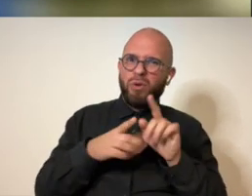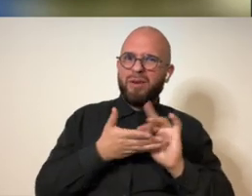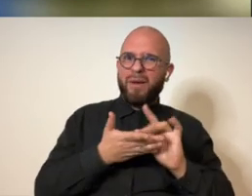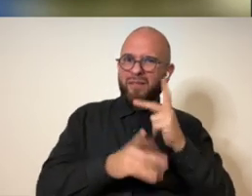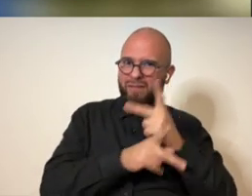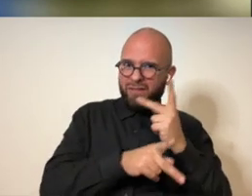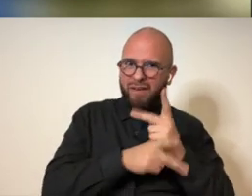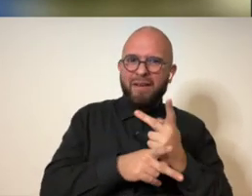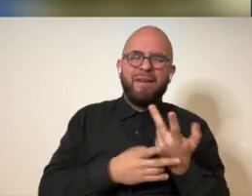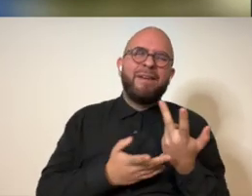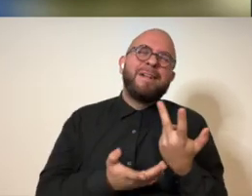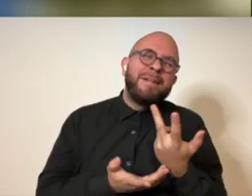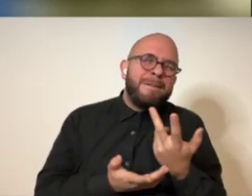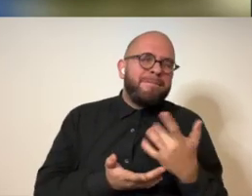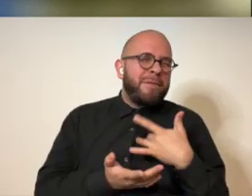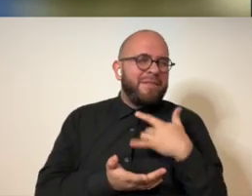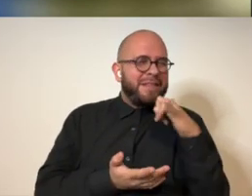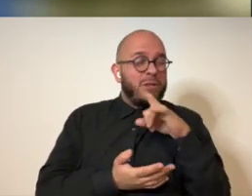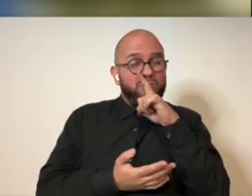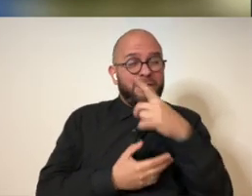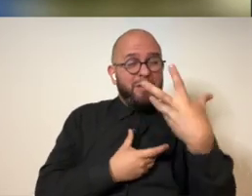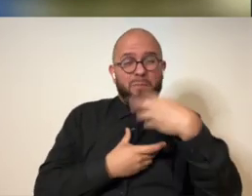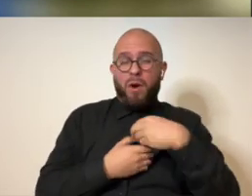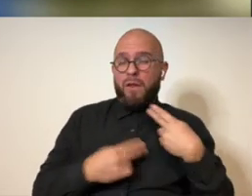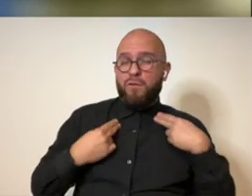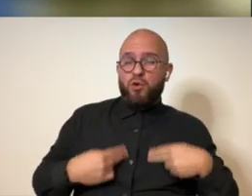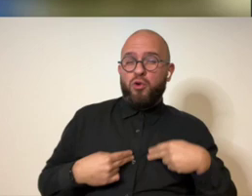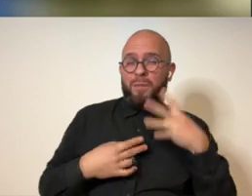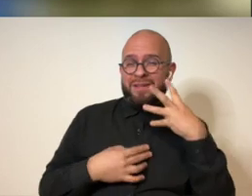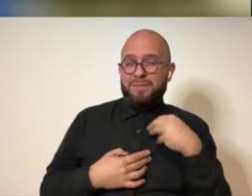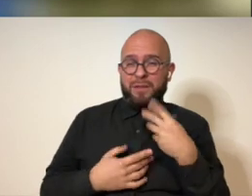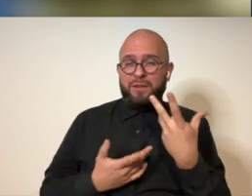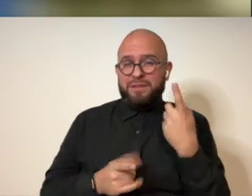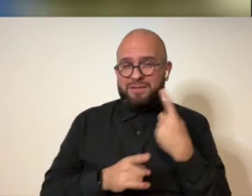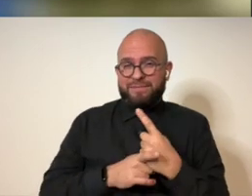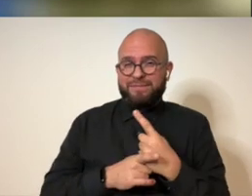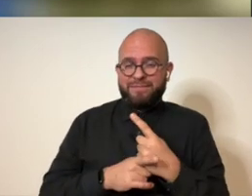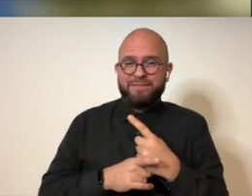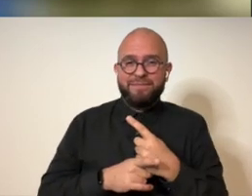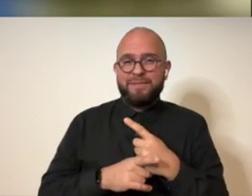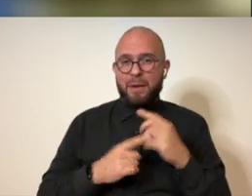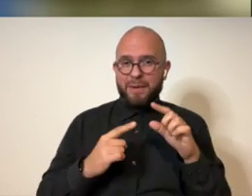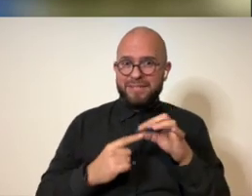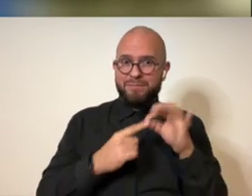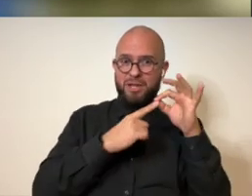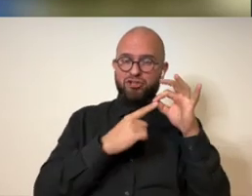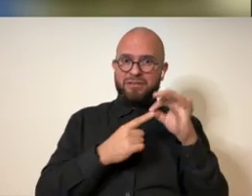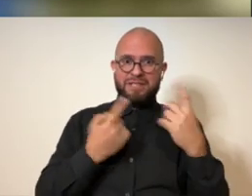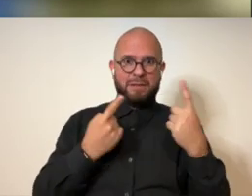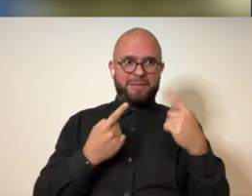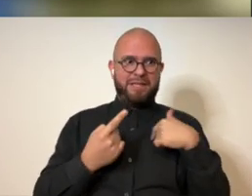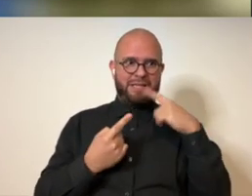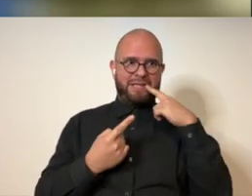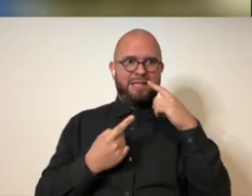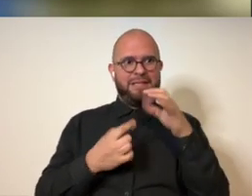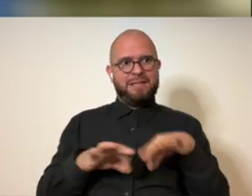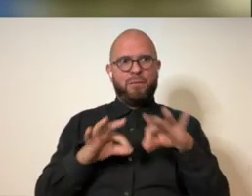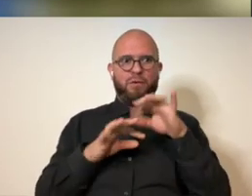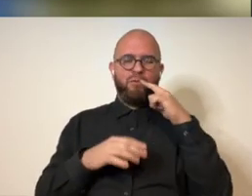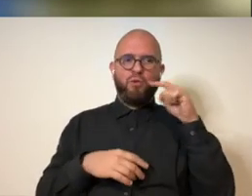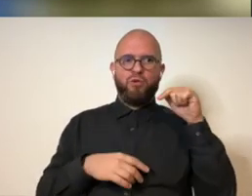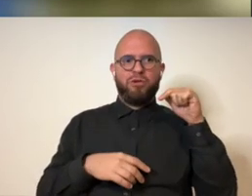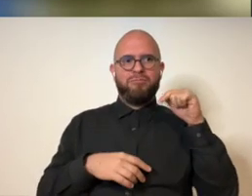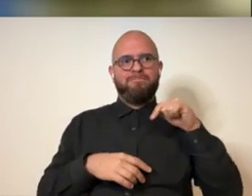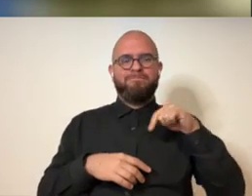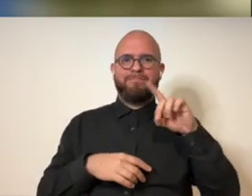clothes or in the bed, in medical care. And I feel like it's something that's just such a part of human experience,